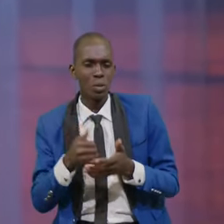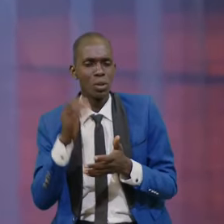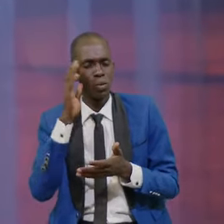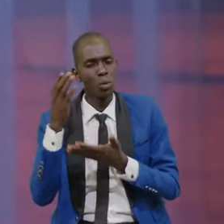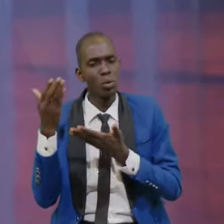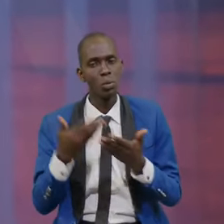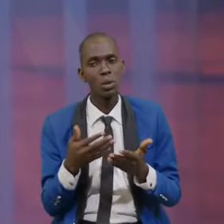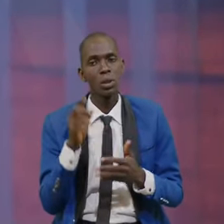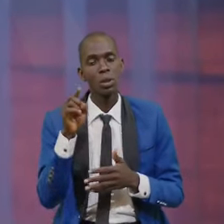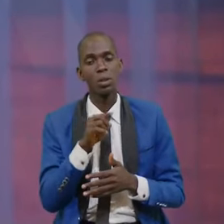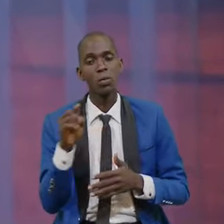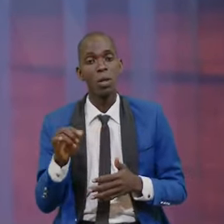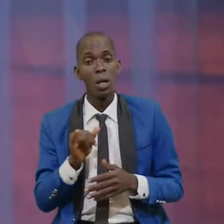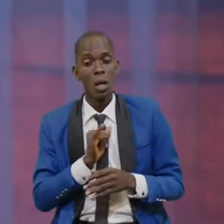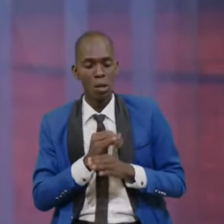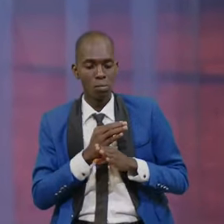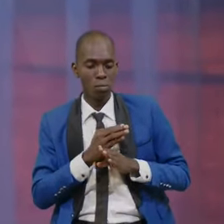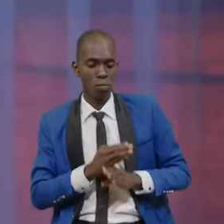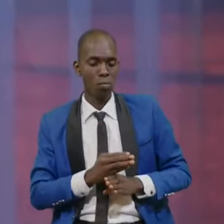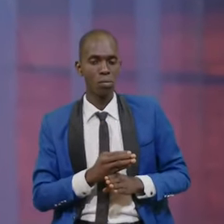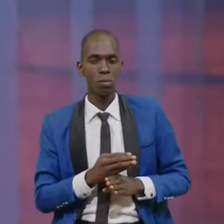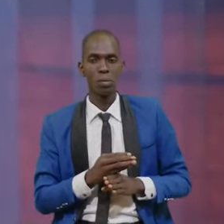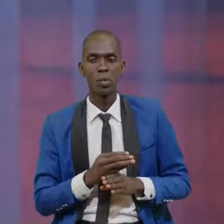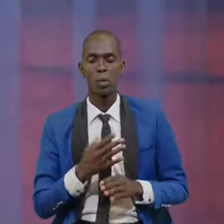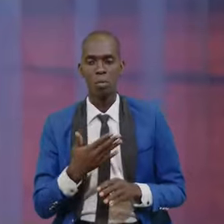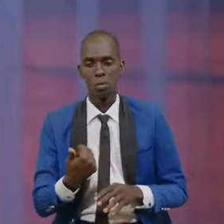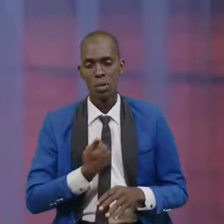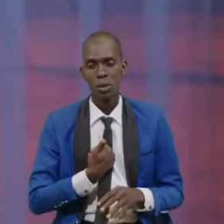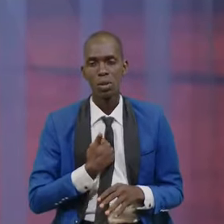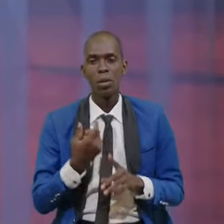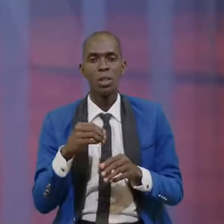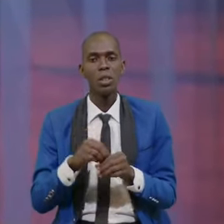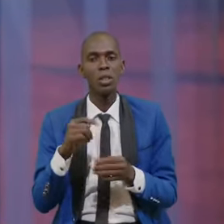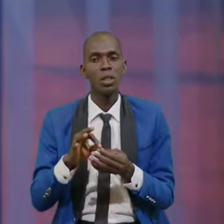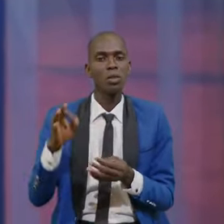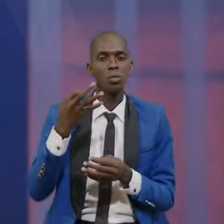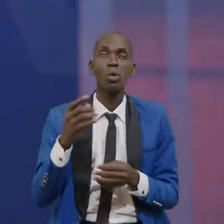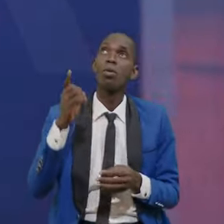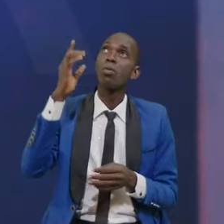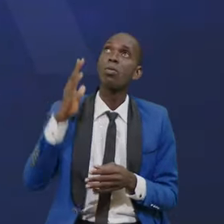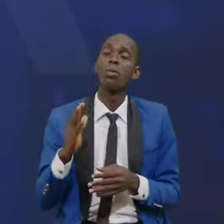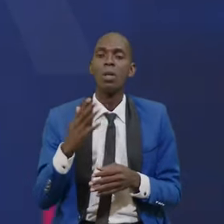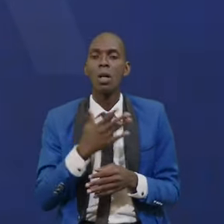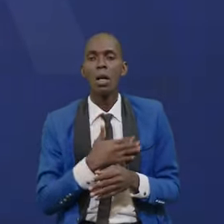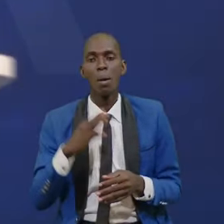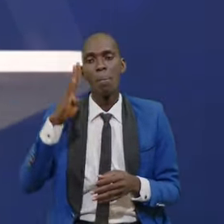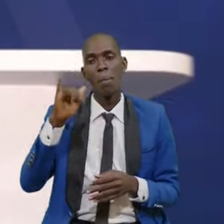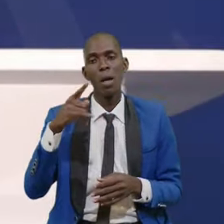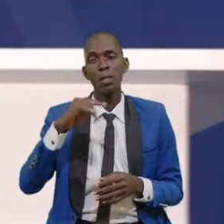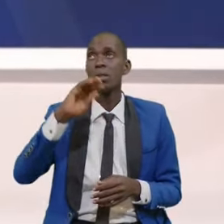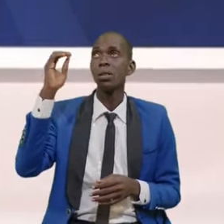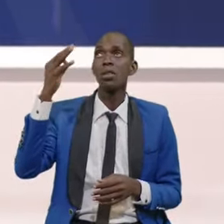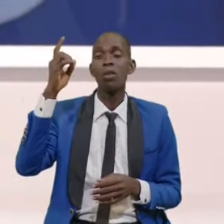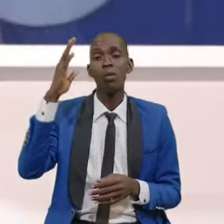I restrained myself in the Spirit of God and by the grace of God that whatever I